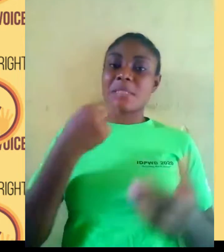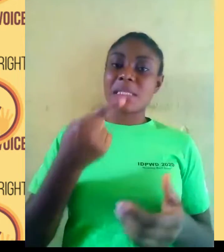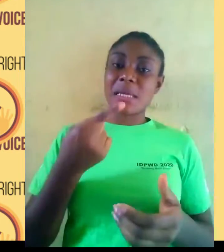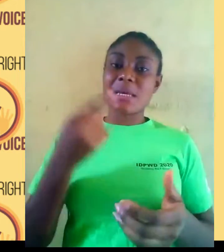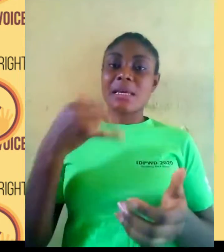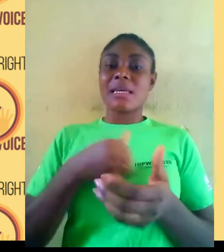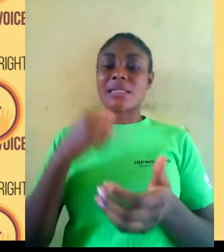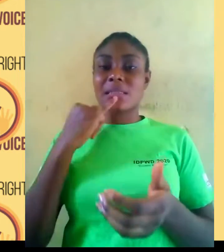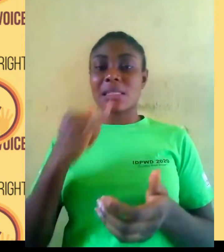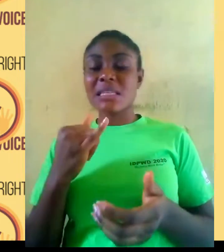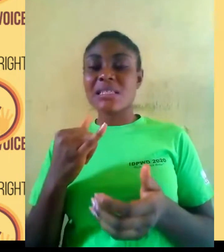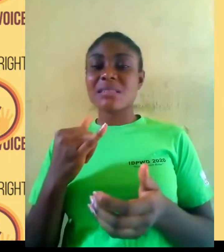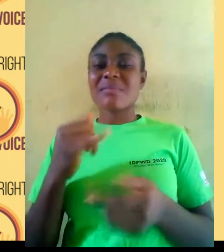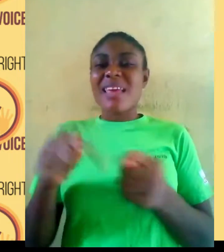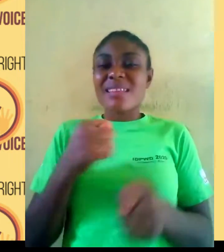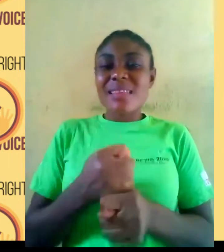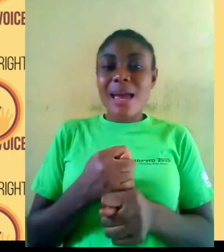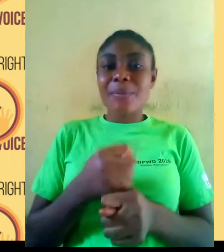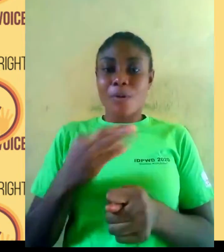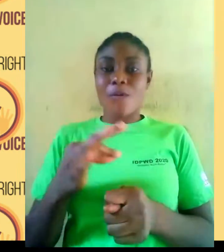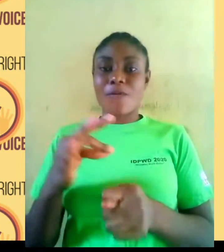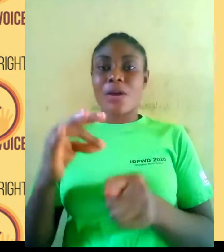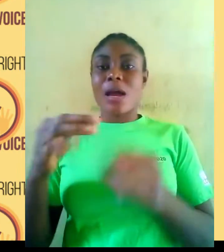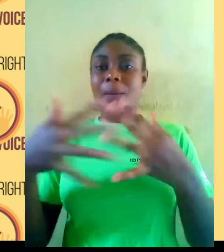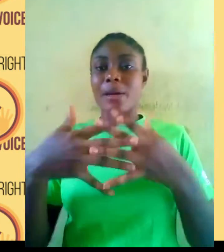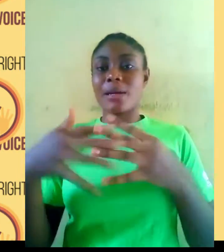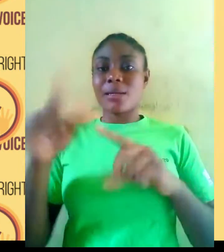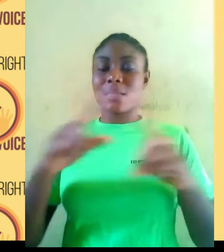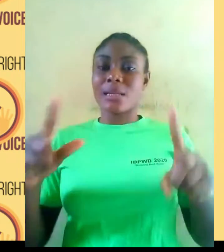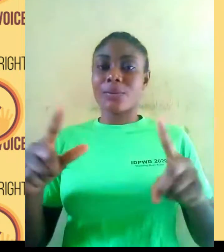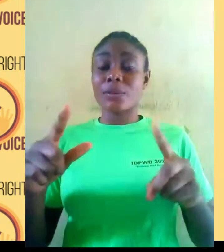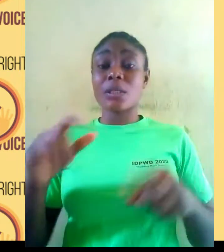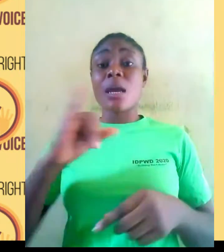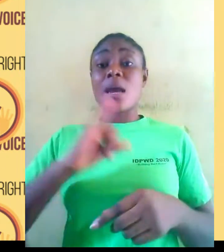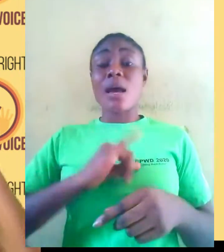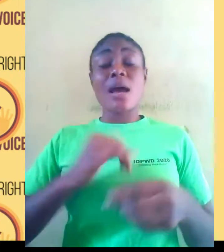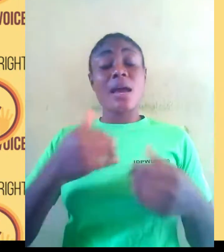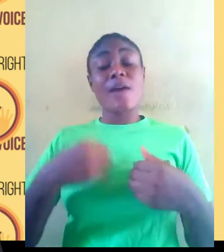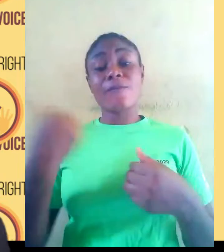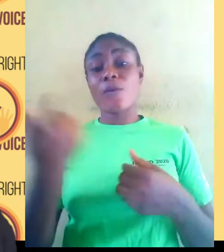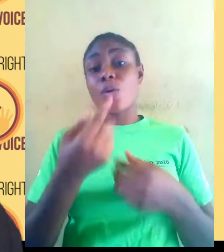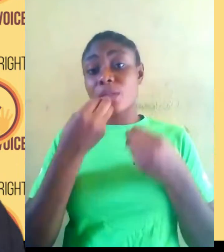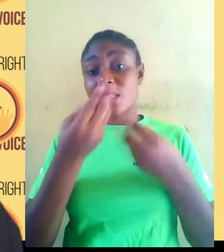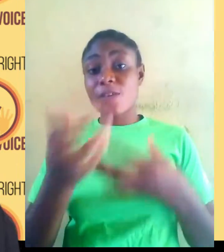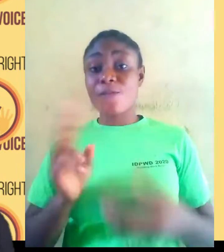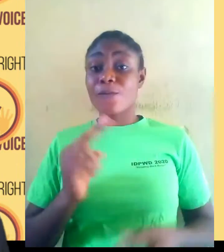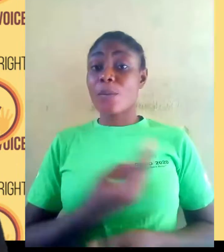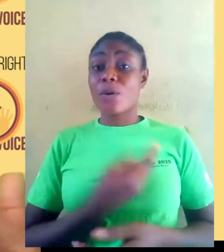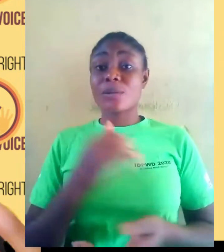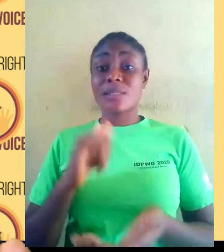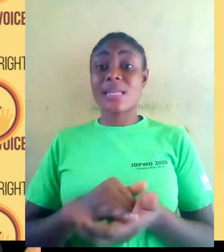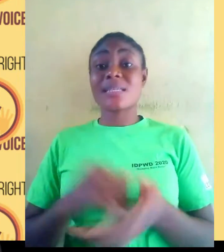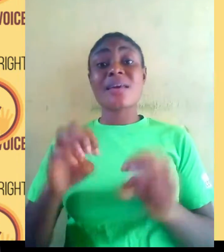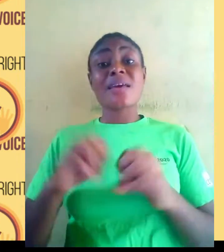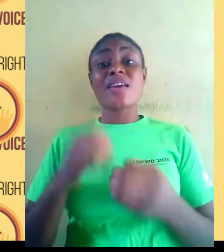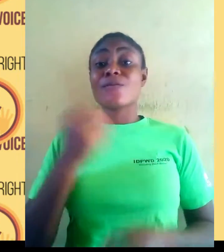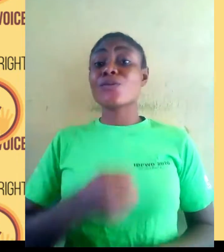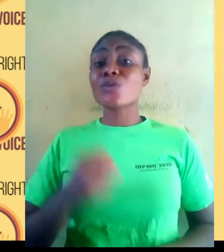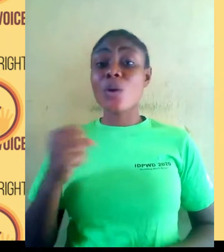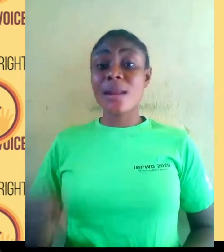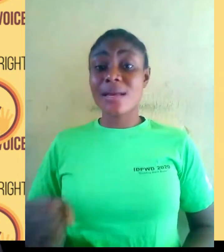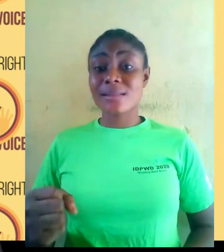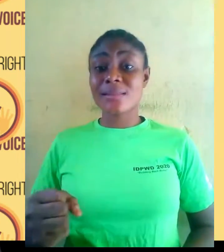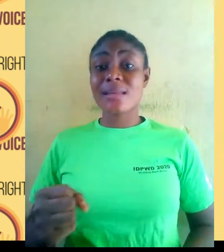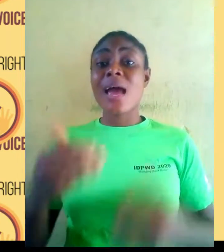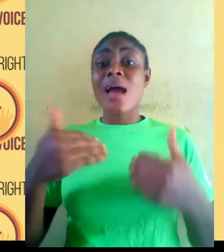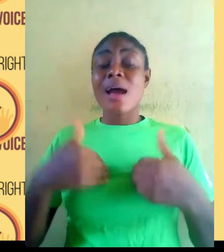of American Sign Language. And I have always informed us that even scholars have,